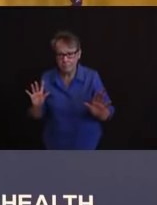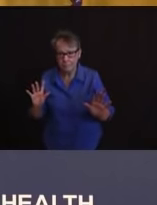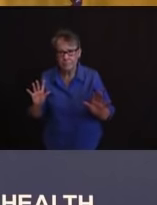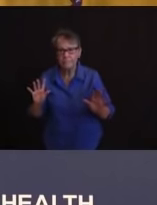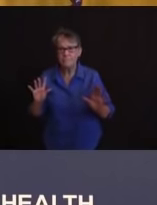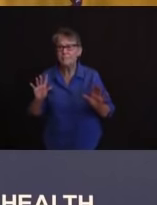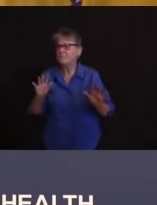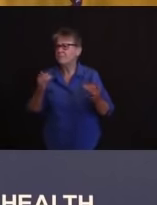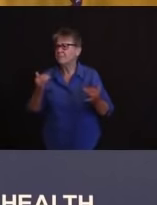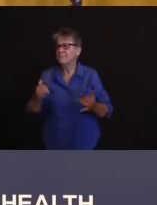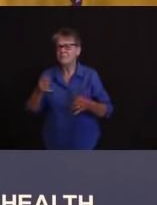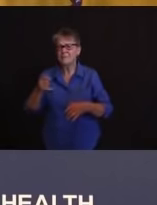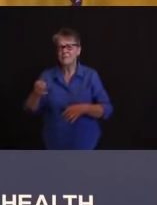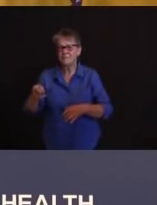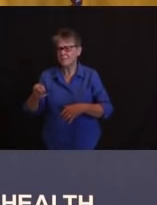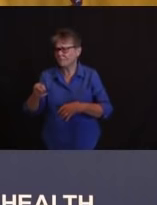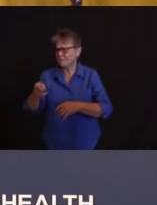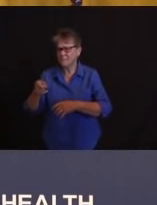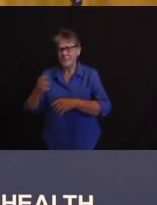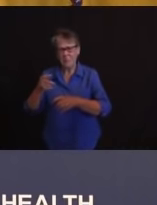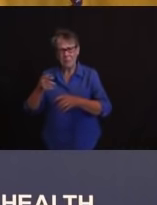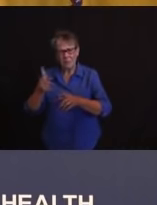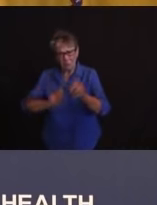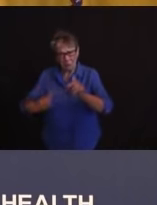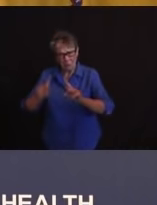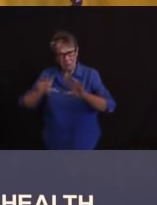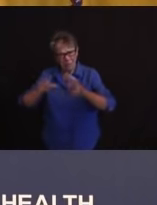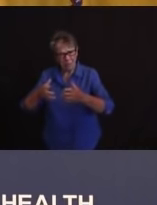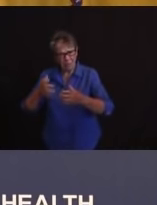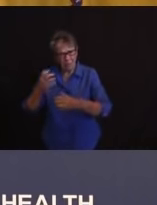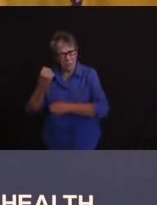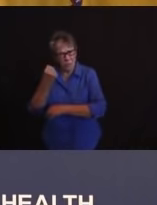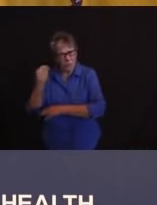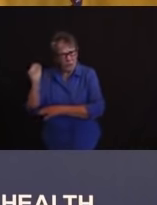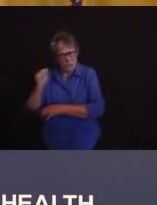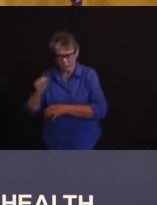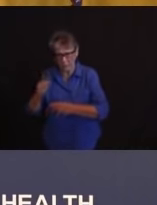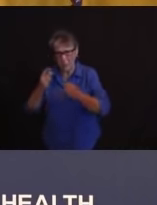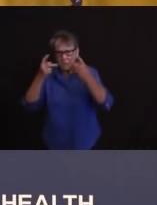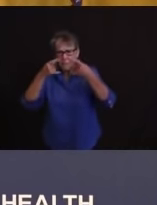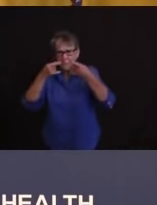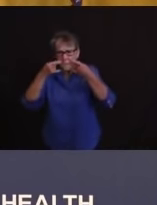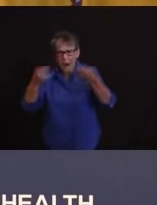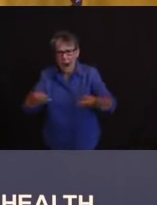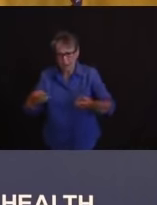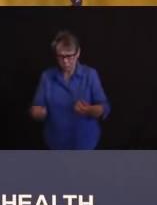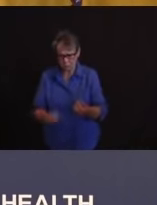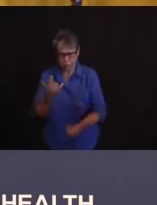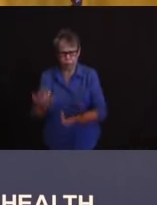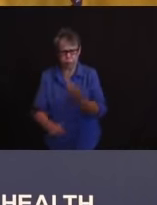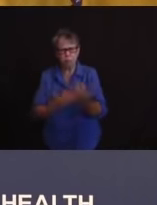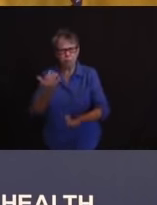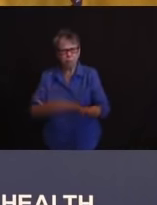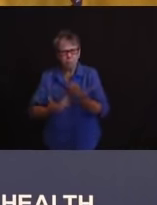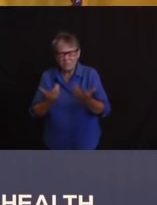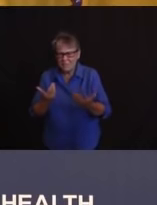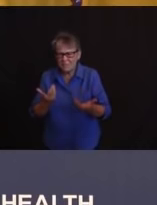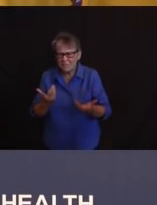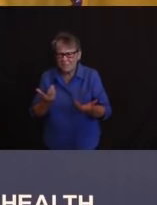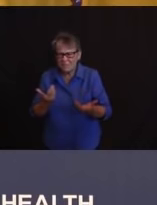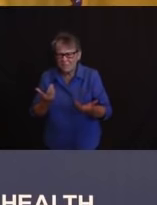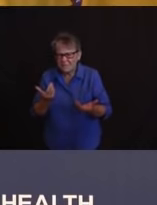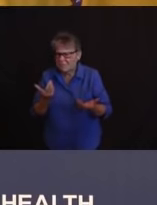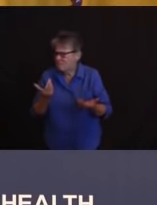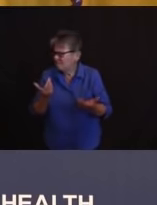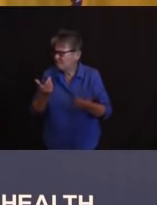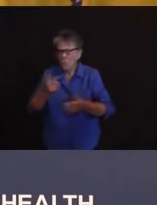this? Is this Middletown or Long Beach? Or Island Beach? Which house Sorry. is this? Sorry, that. Like, what the hell? Will the state take